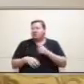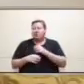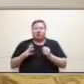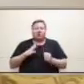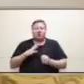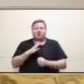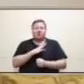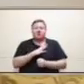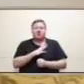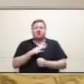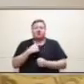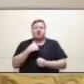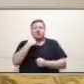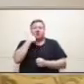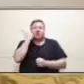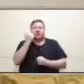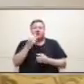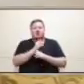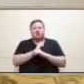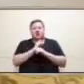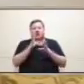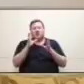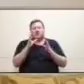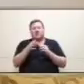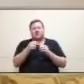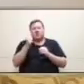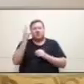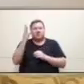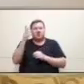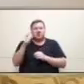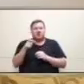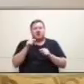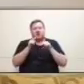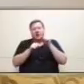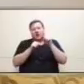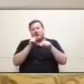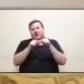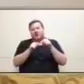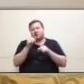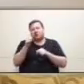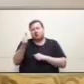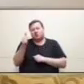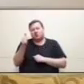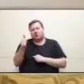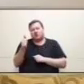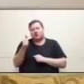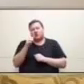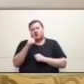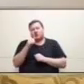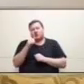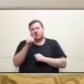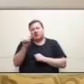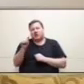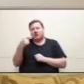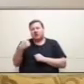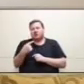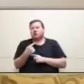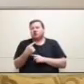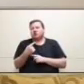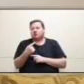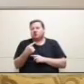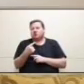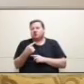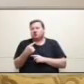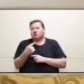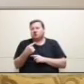I want to just get clarity from the speaker. There were recent allegations by yourself in respect of the AG and